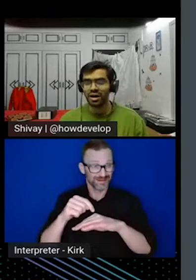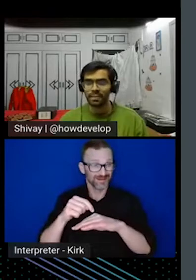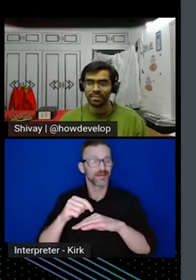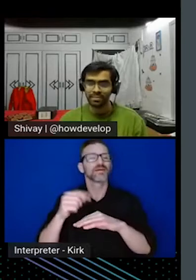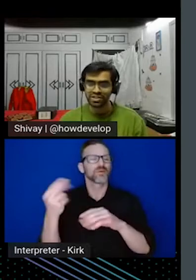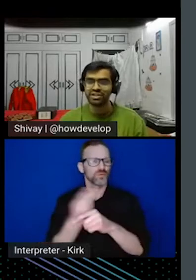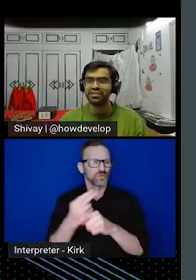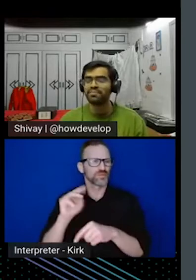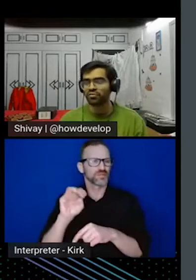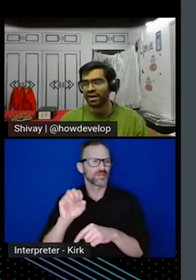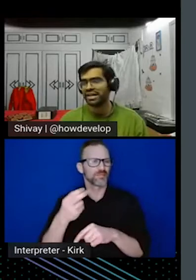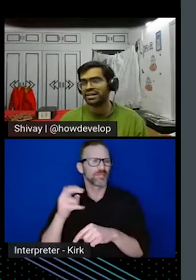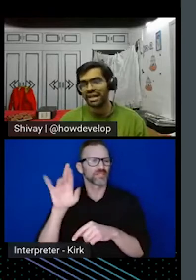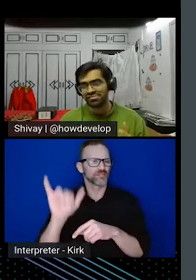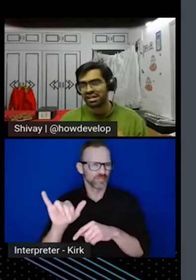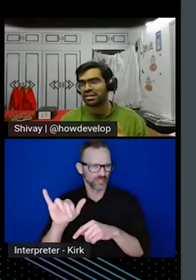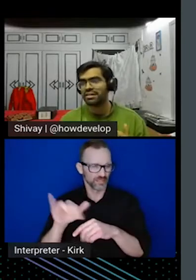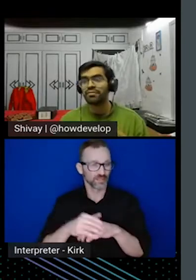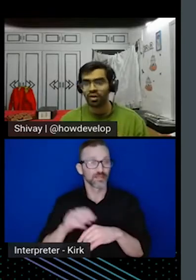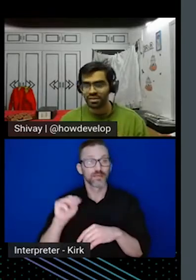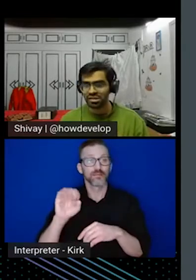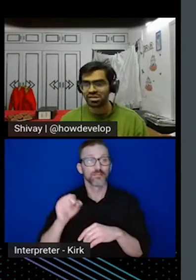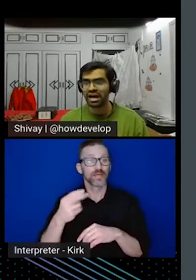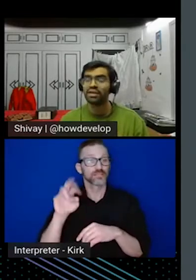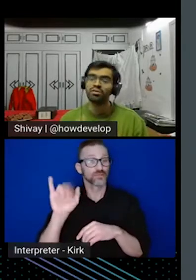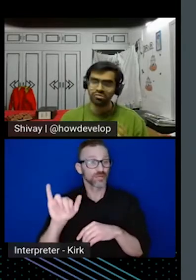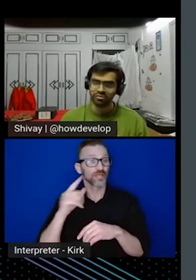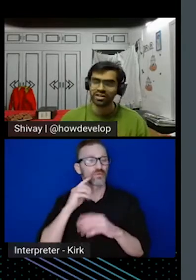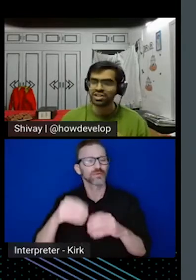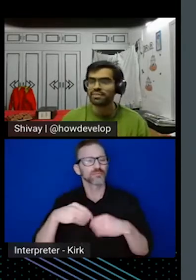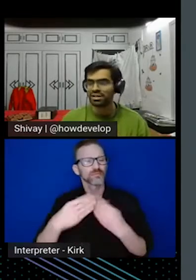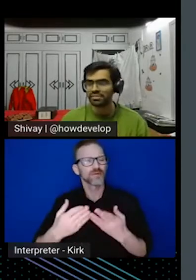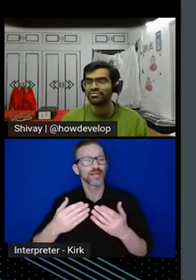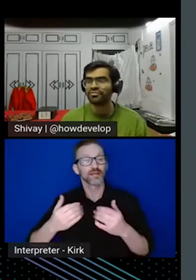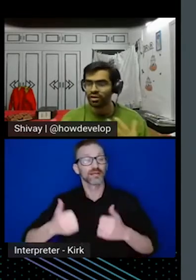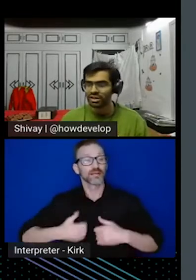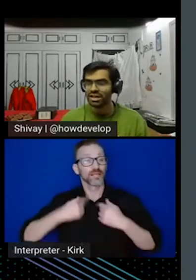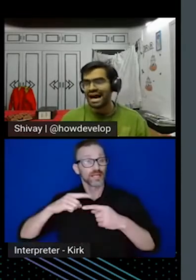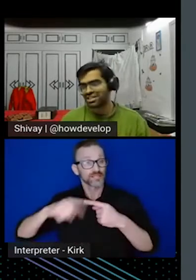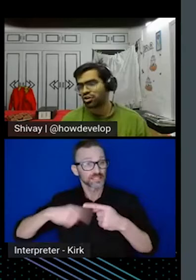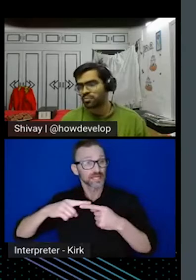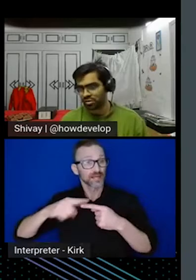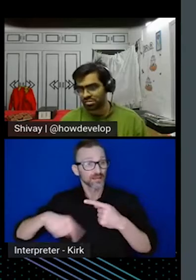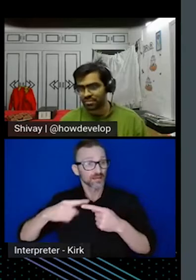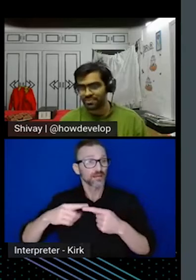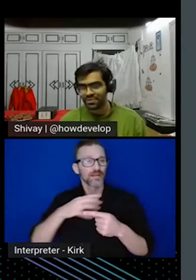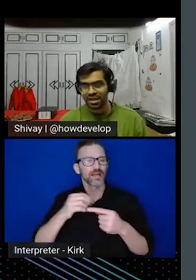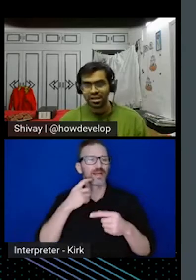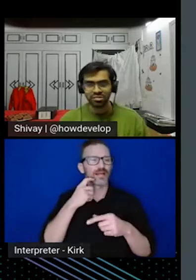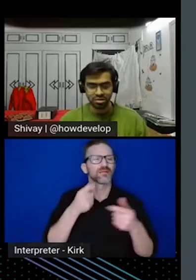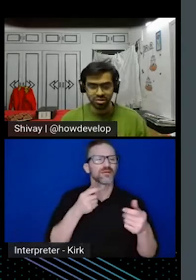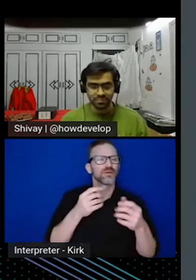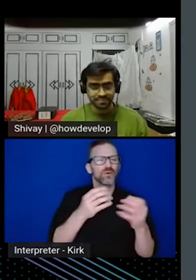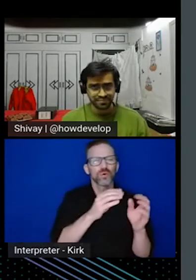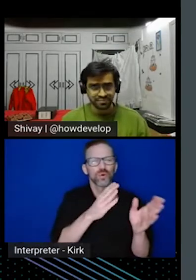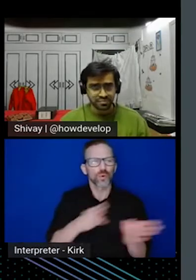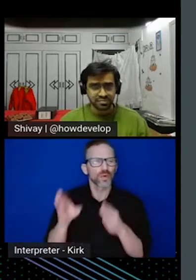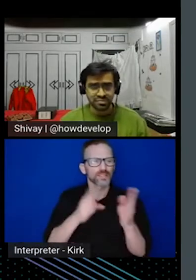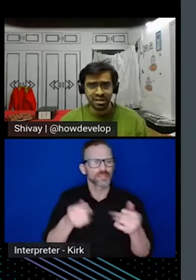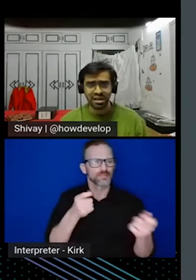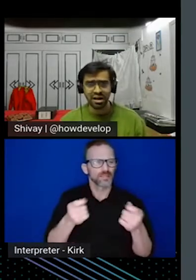Where Meshery will provide lifecycle and performance and also configuration management for HashiCorp Consul.